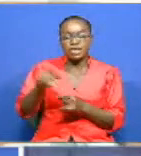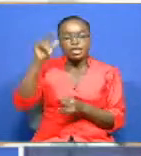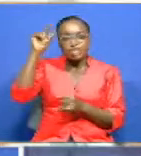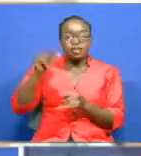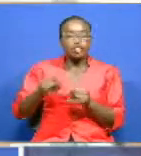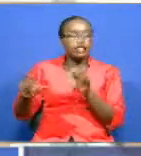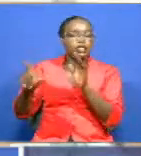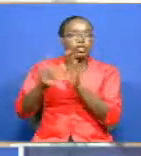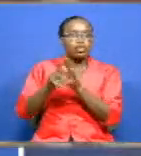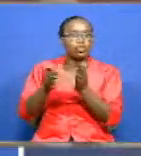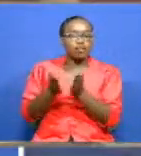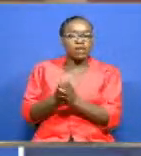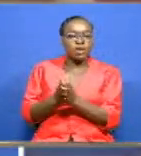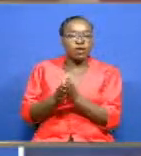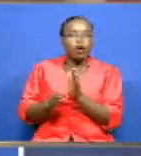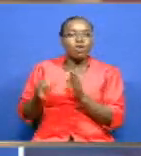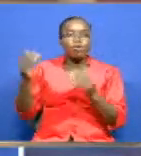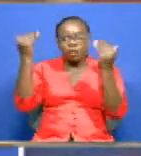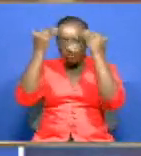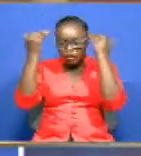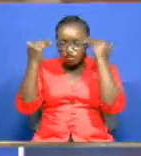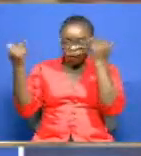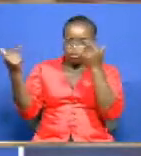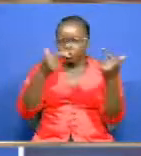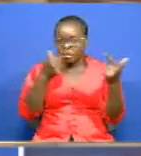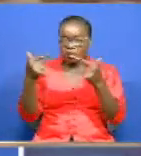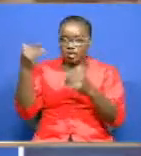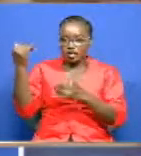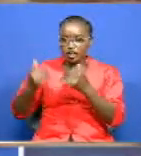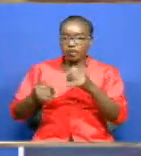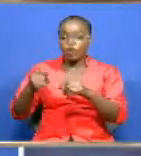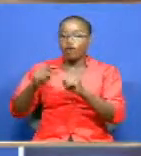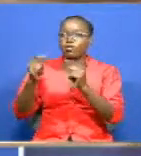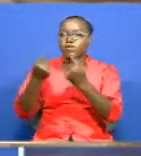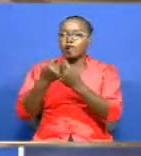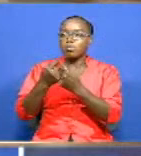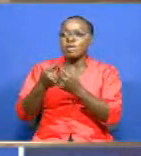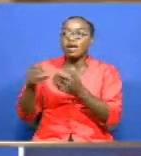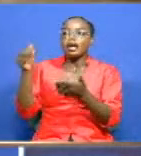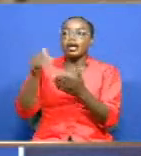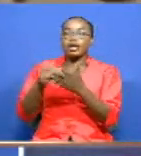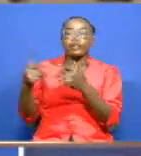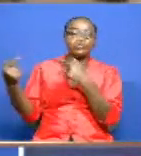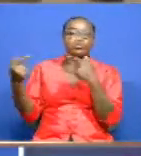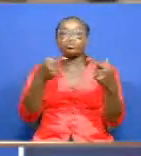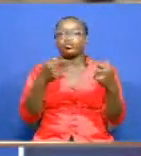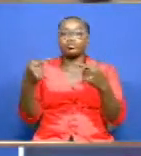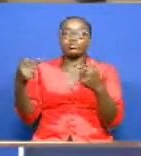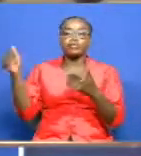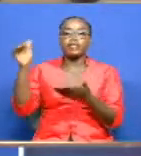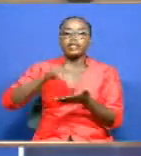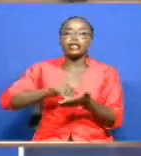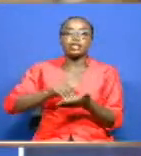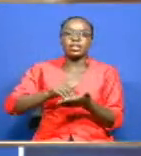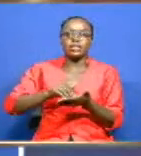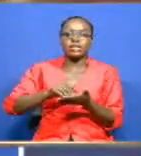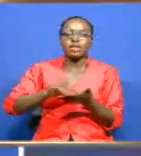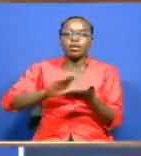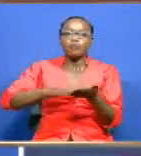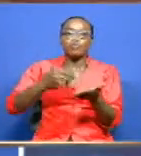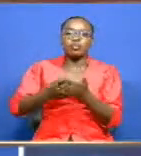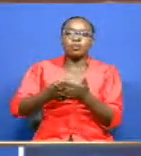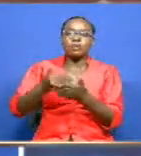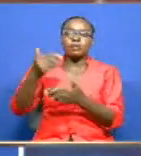The matter is now subject of a court battle. Towards the end of his term, Maraga found himself at loggerheads with the executive yet again over a proposal